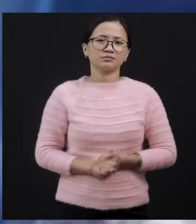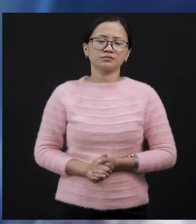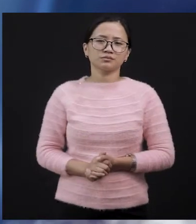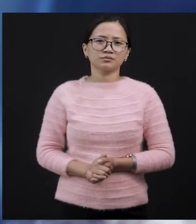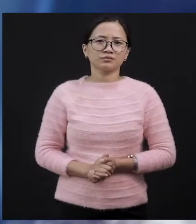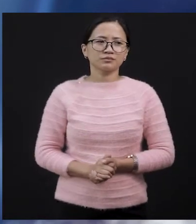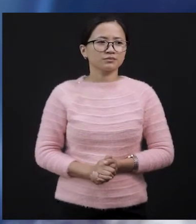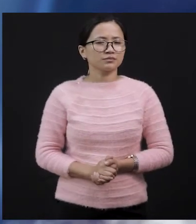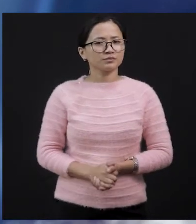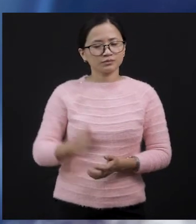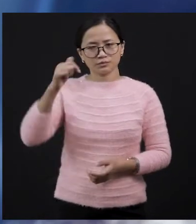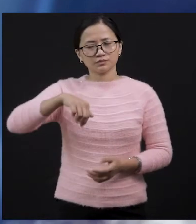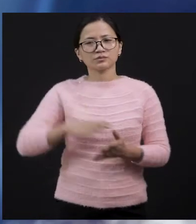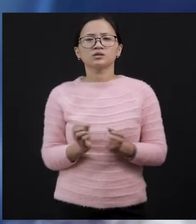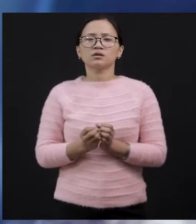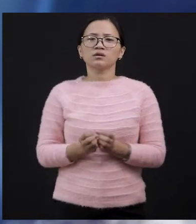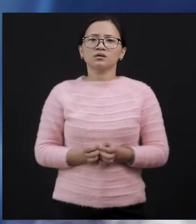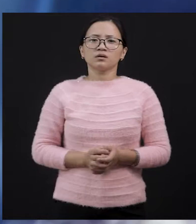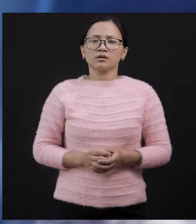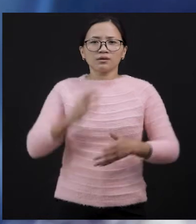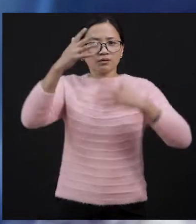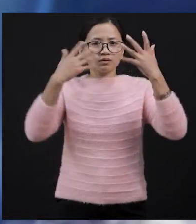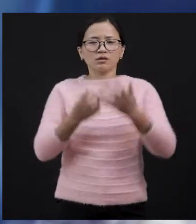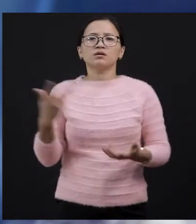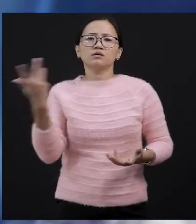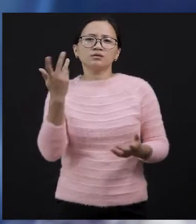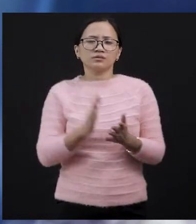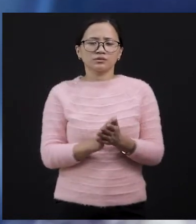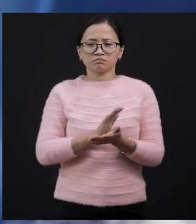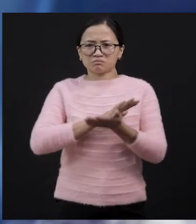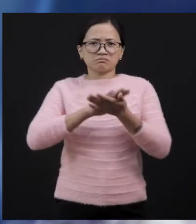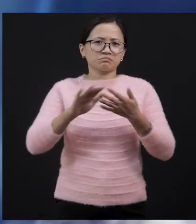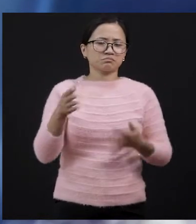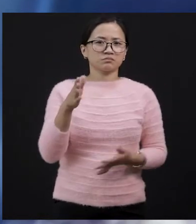Okay, so now how the air becomes unclean?